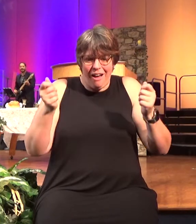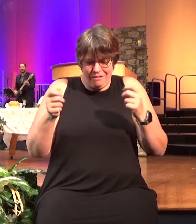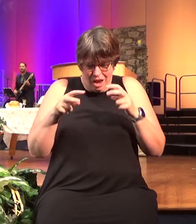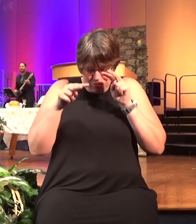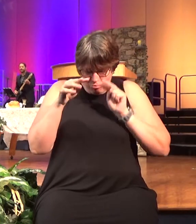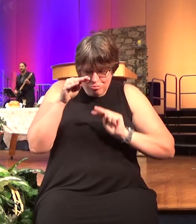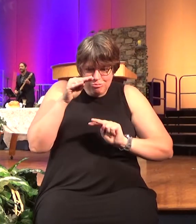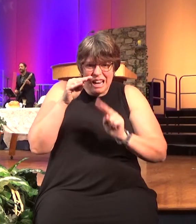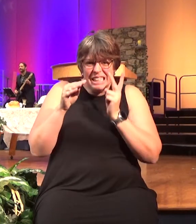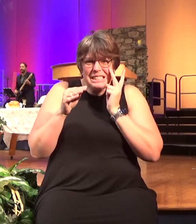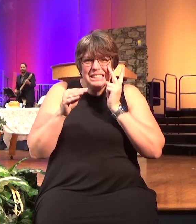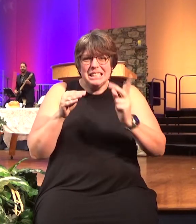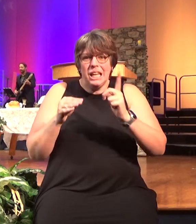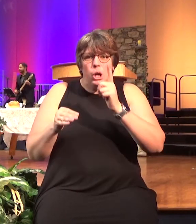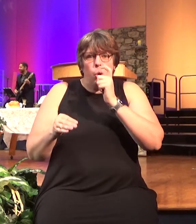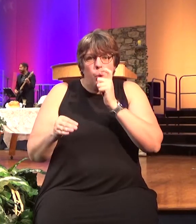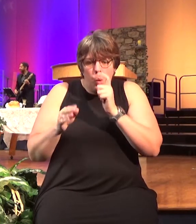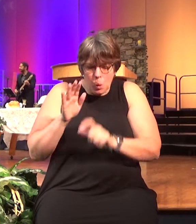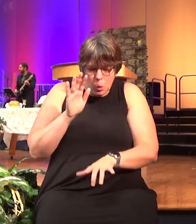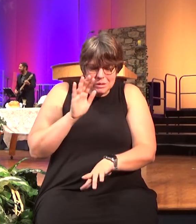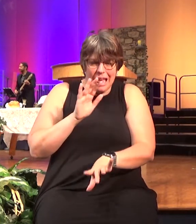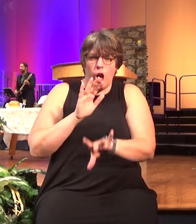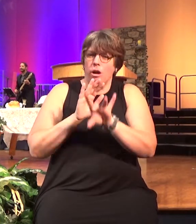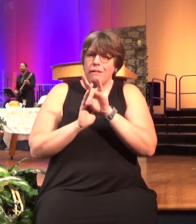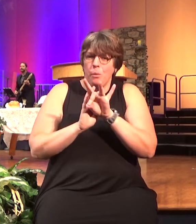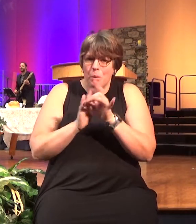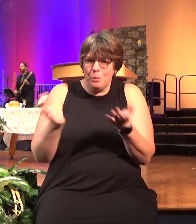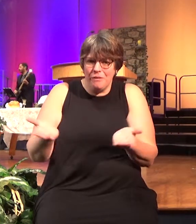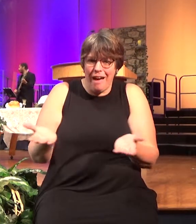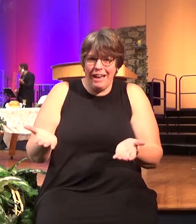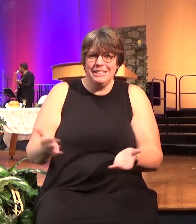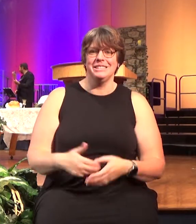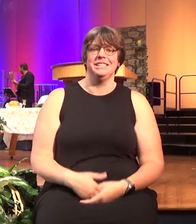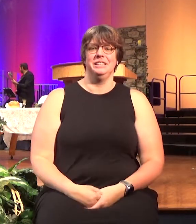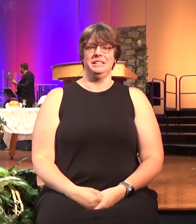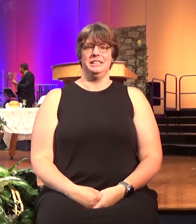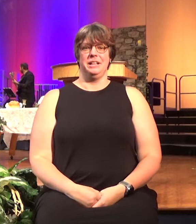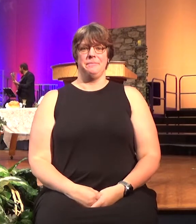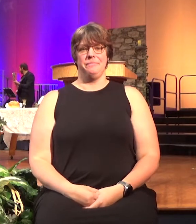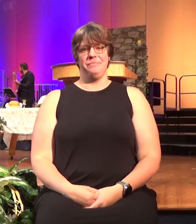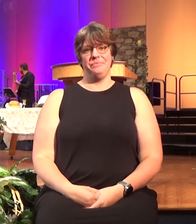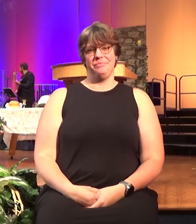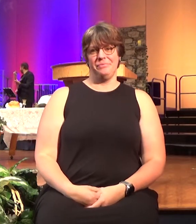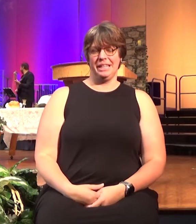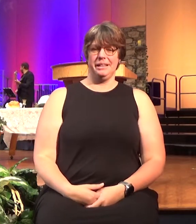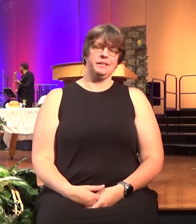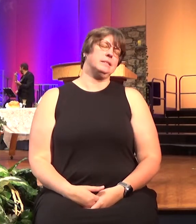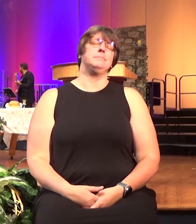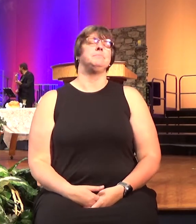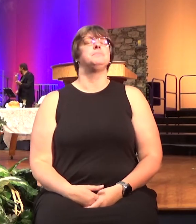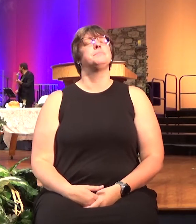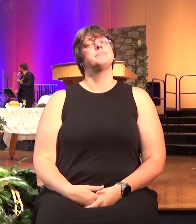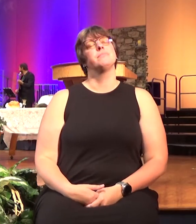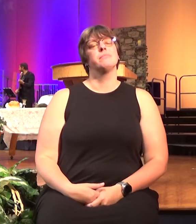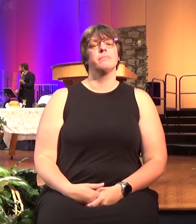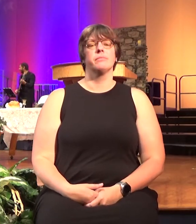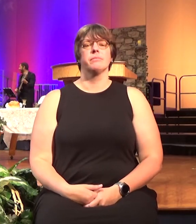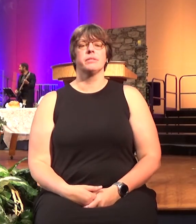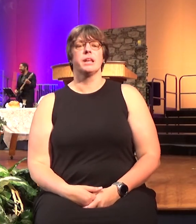If you look beneath your skin to see who lies within, what would